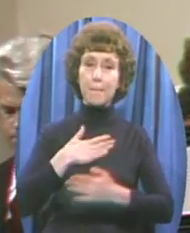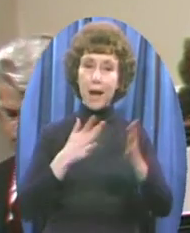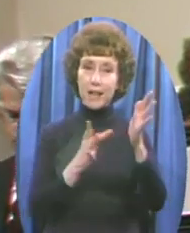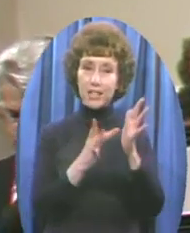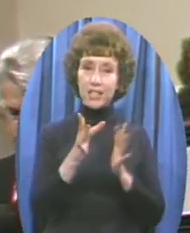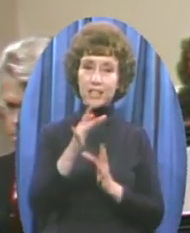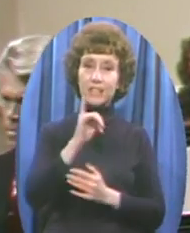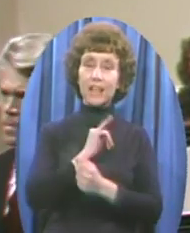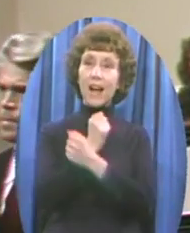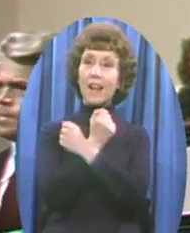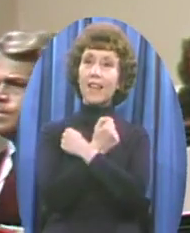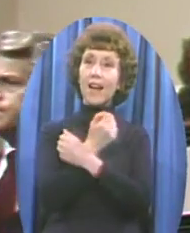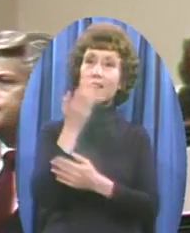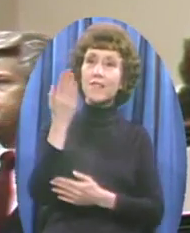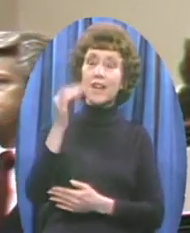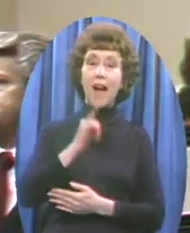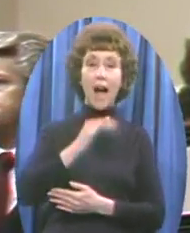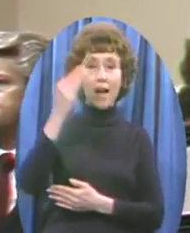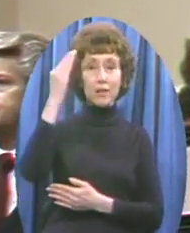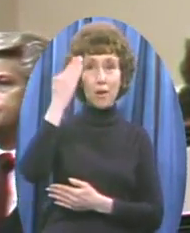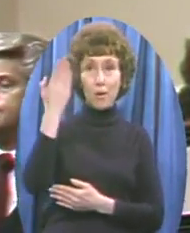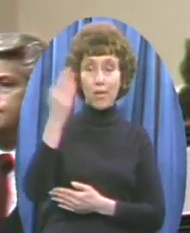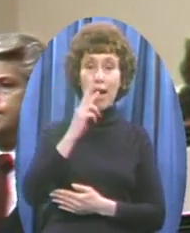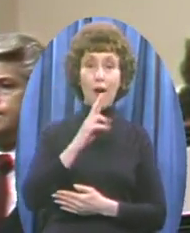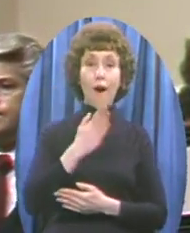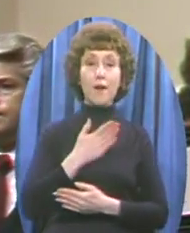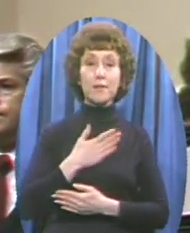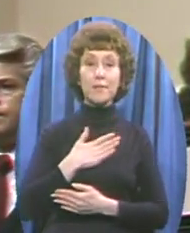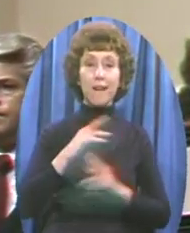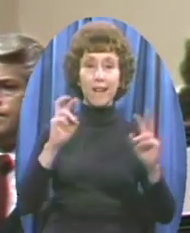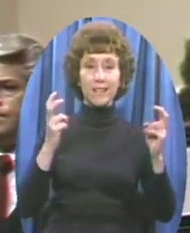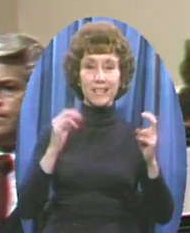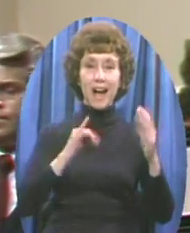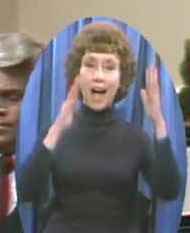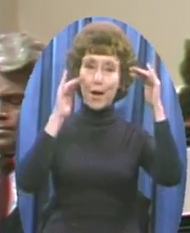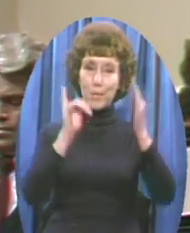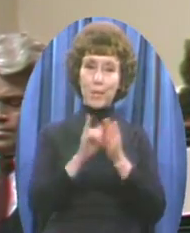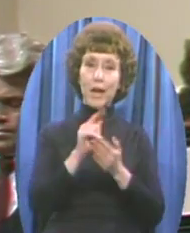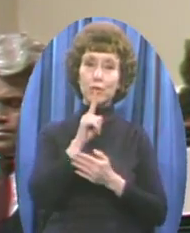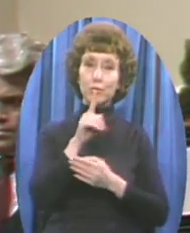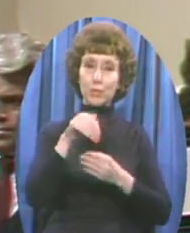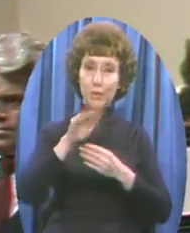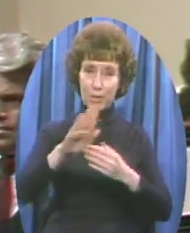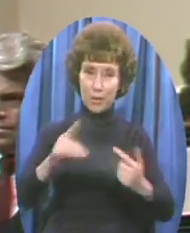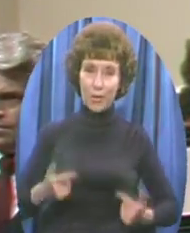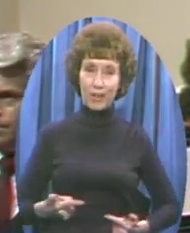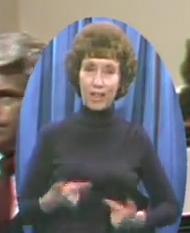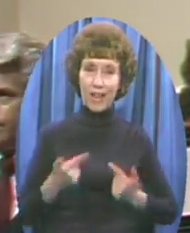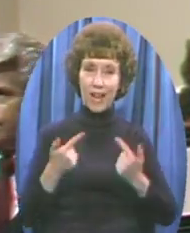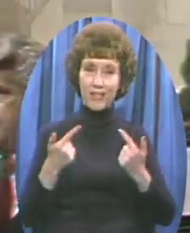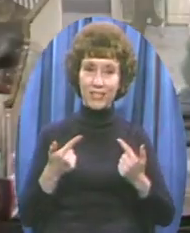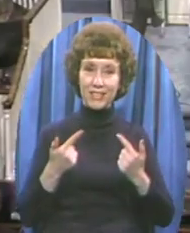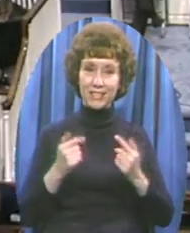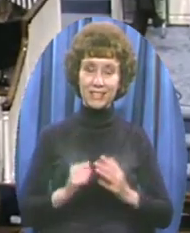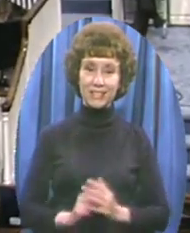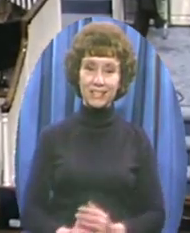thee. I know thou art mine. I hope that's true in your life.